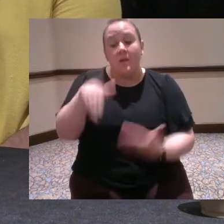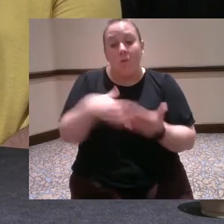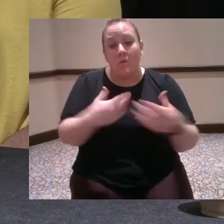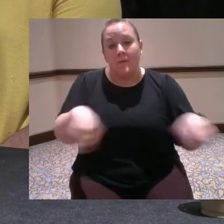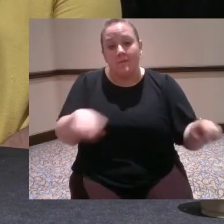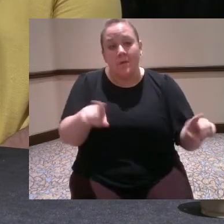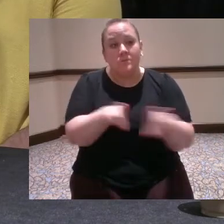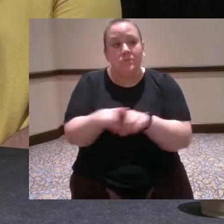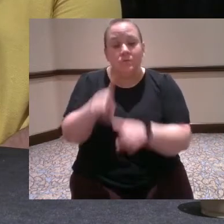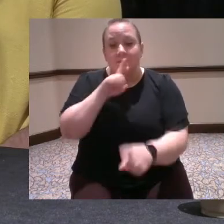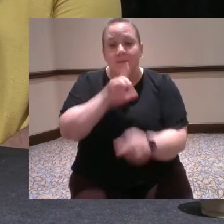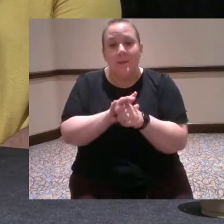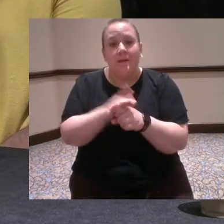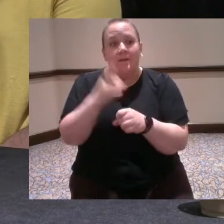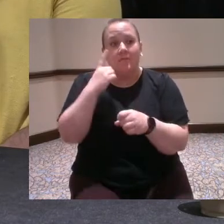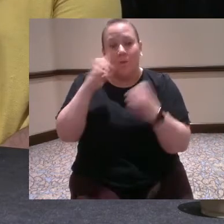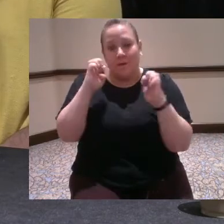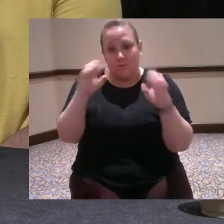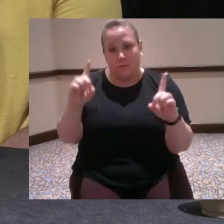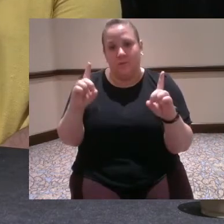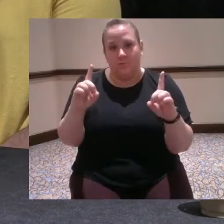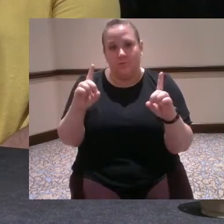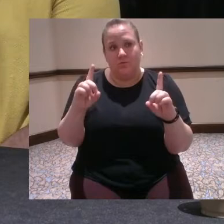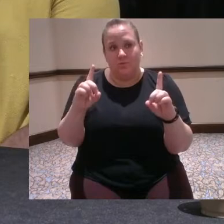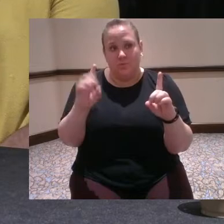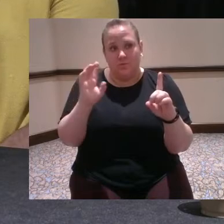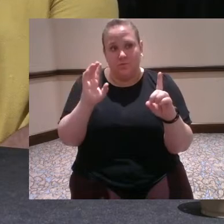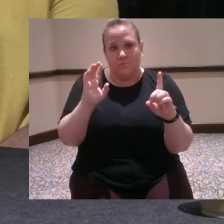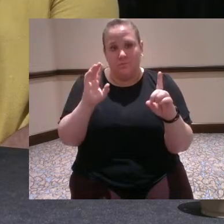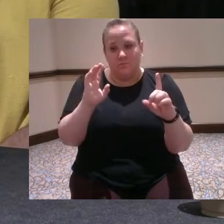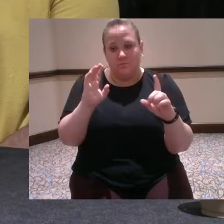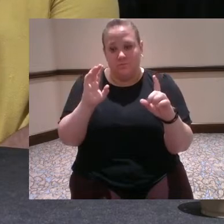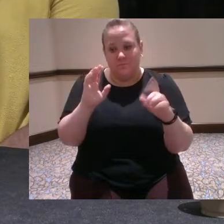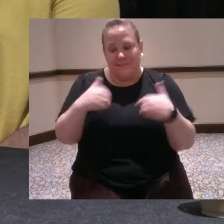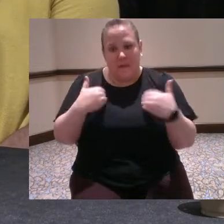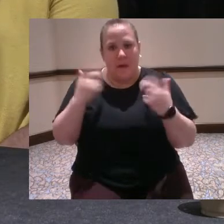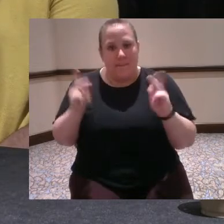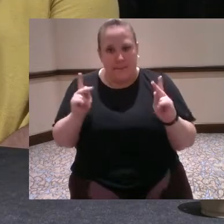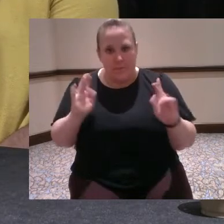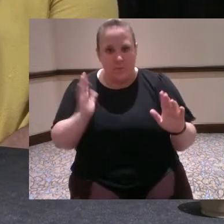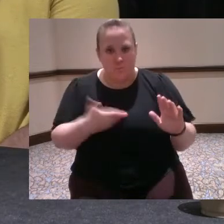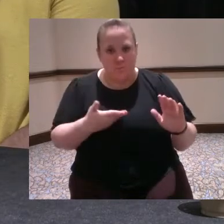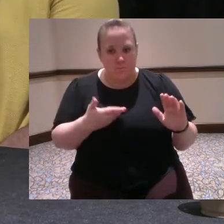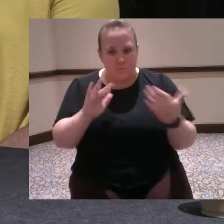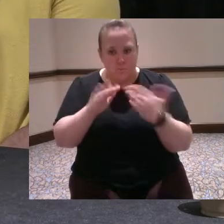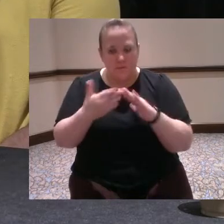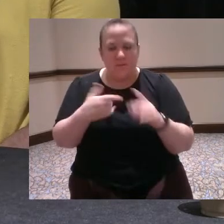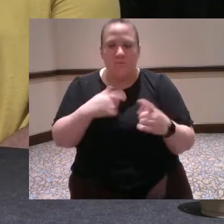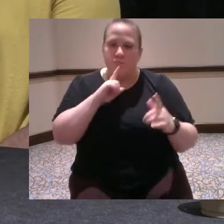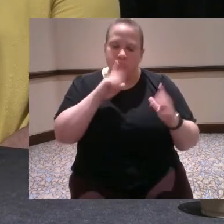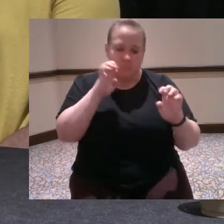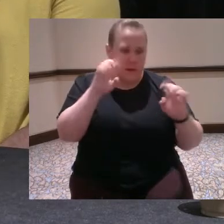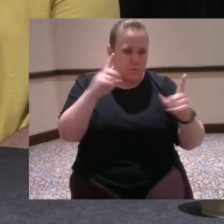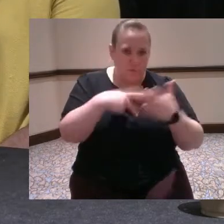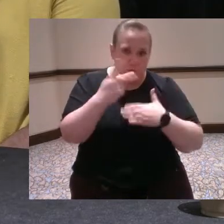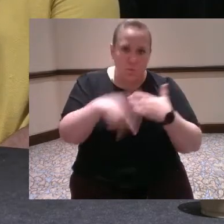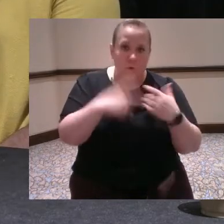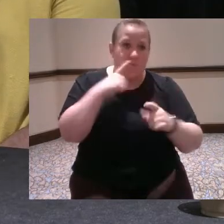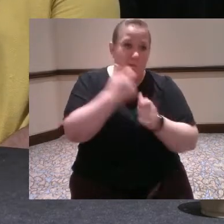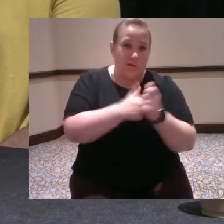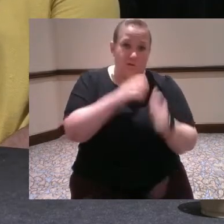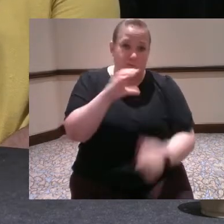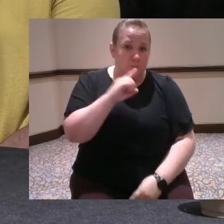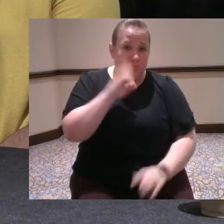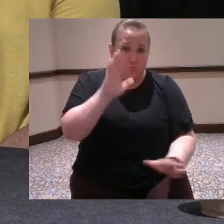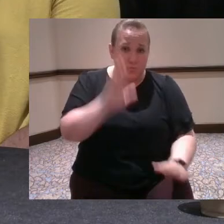to educating in our ways young people in our town. So we also have great education programs at the companies. I know